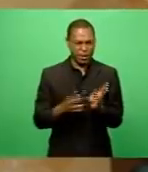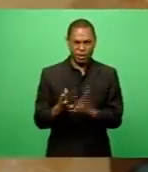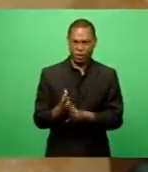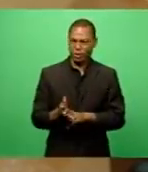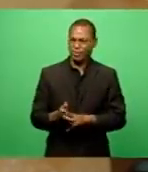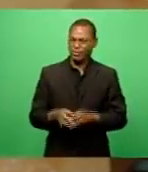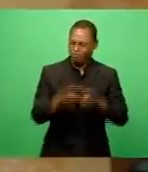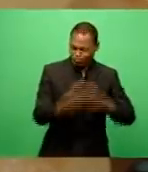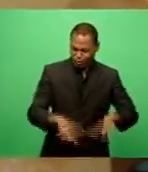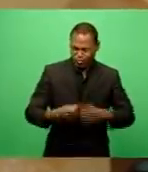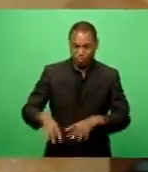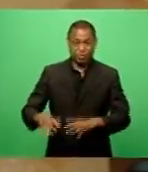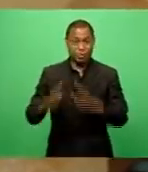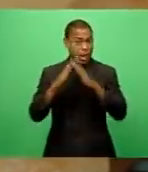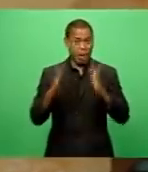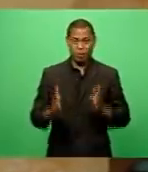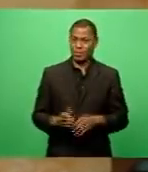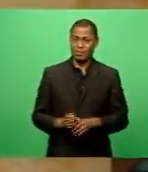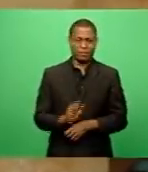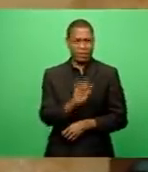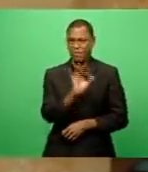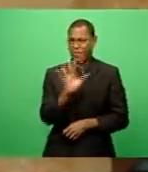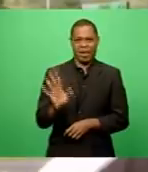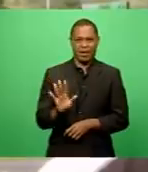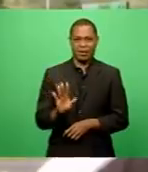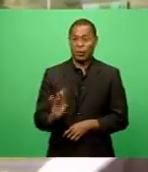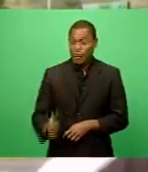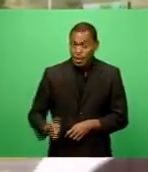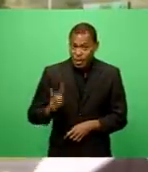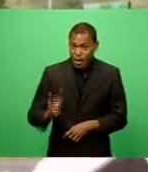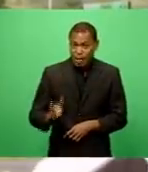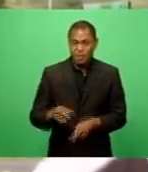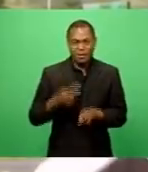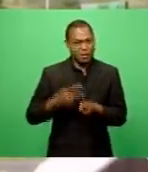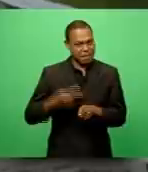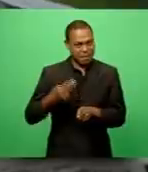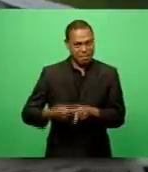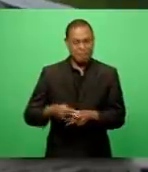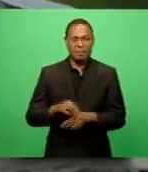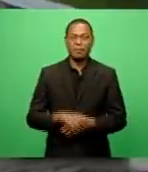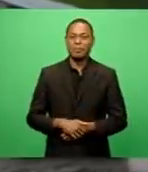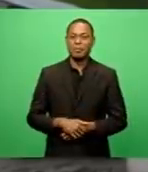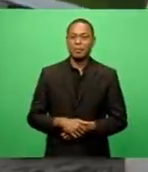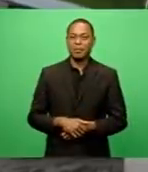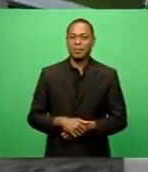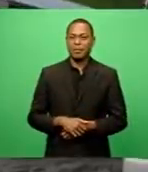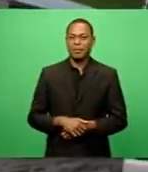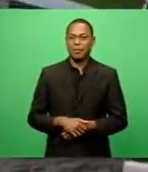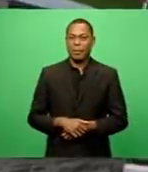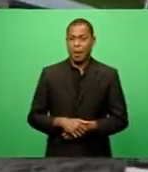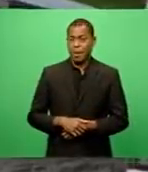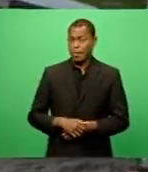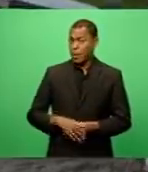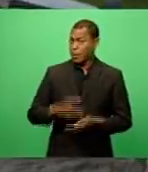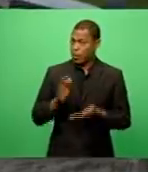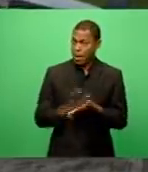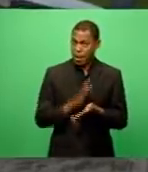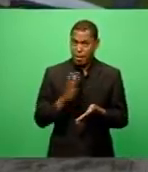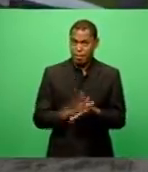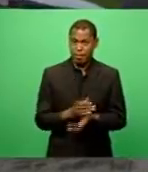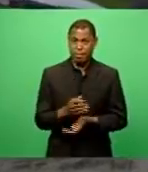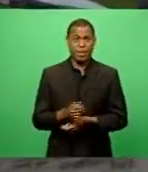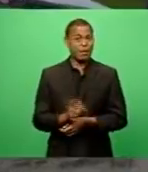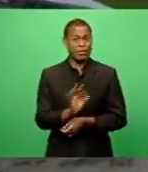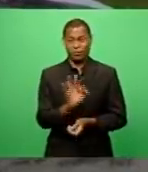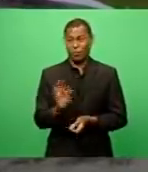Our houses were okay. Only livestock were affected, together with our farms. Ranawai says they were fortunate that no lives were lost